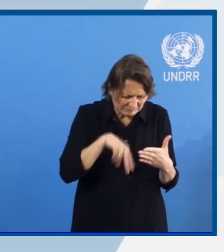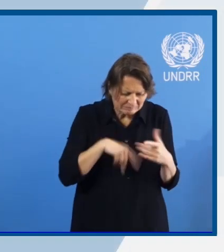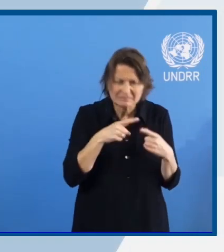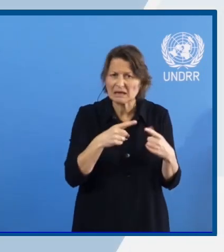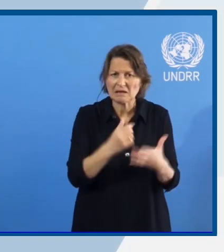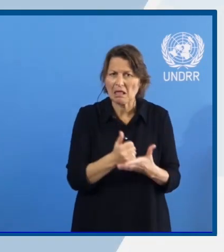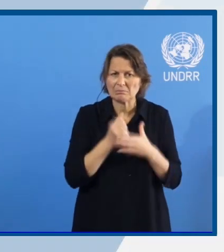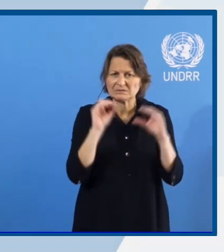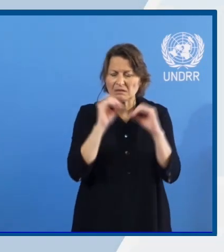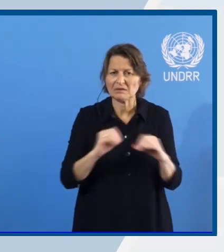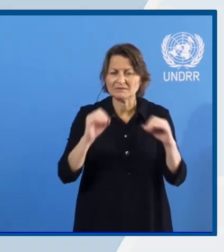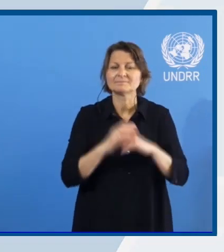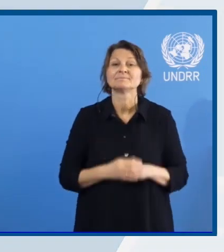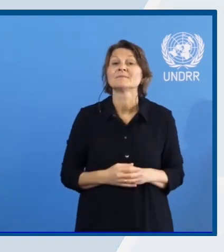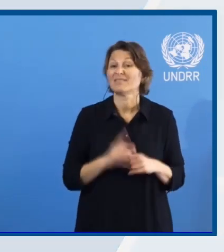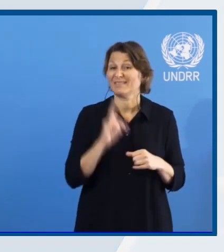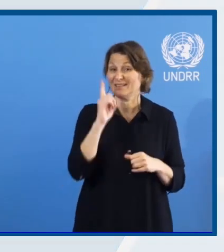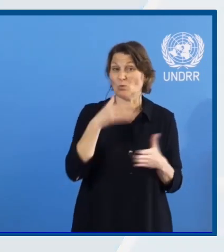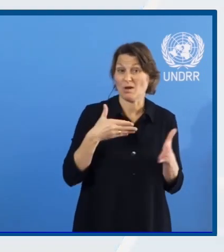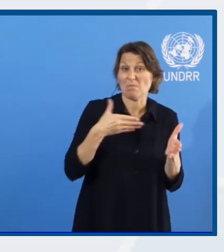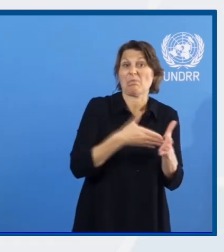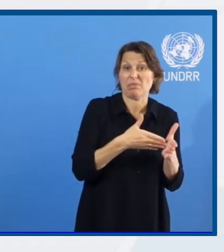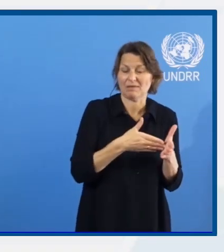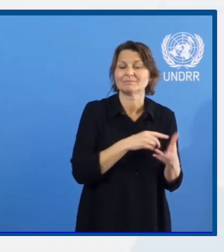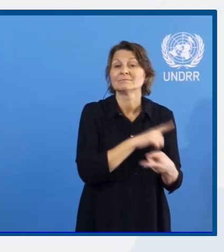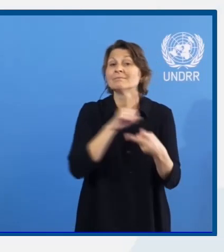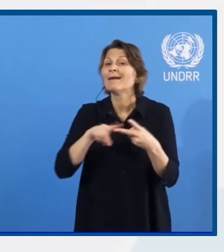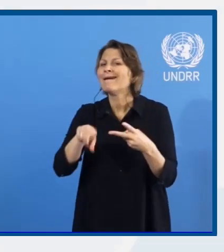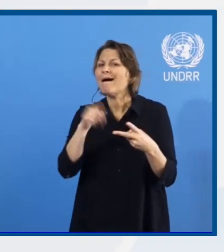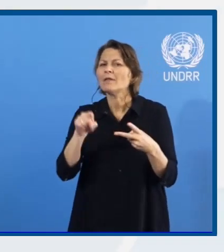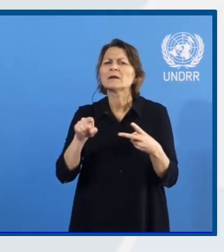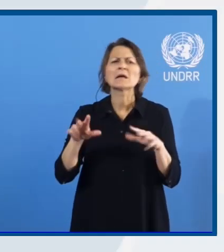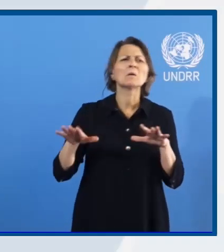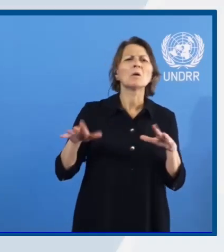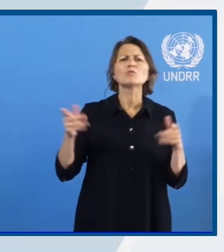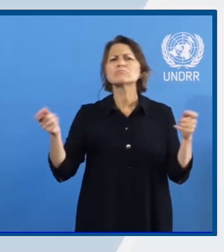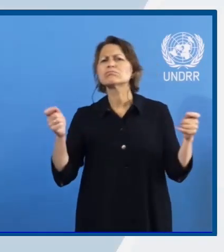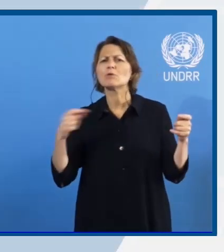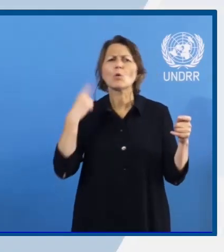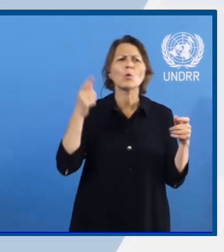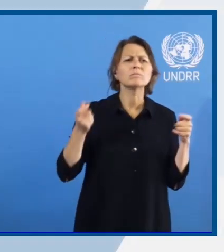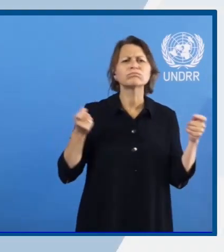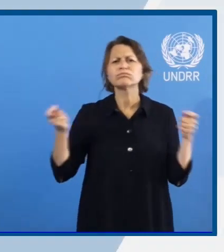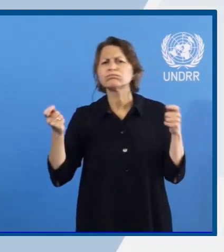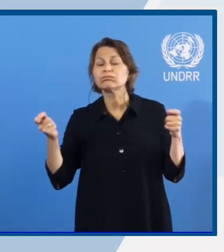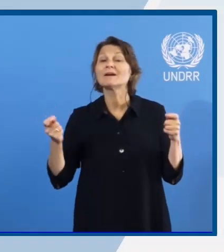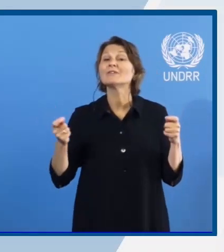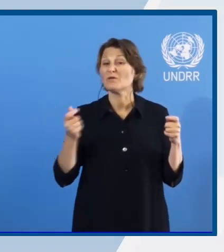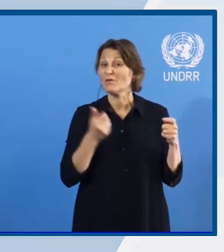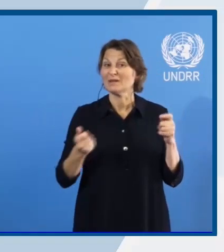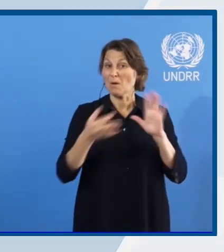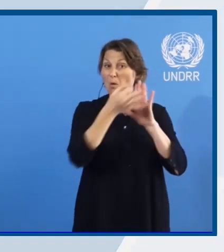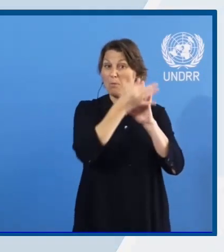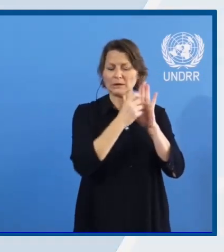The other barrier that I've identified is that of oversight and governance, lack or limited policy, regulatory,